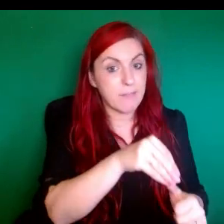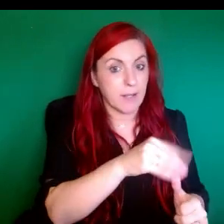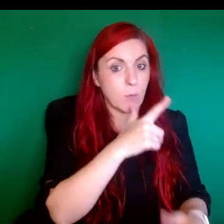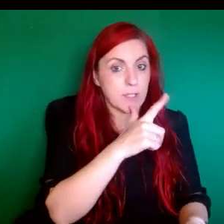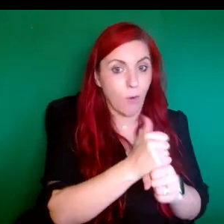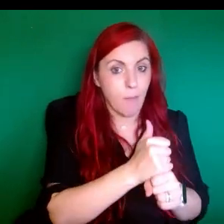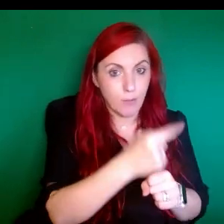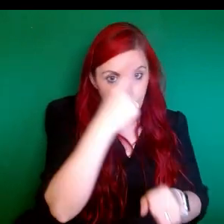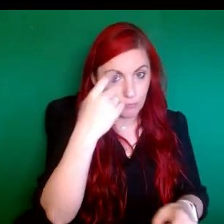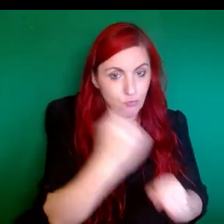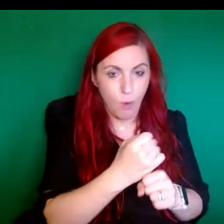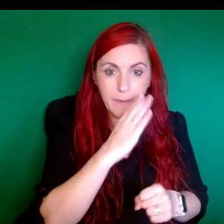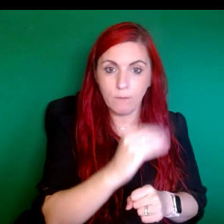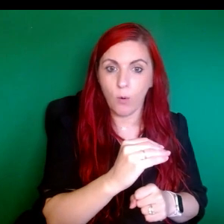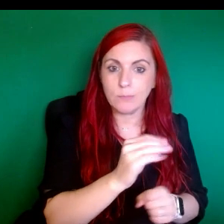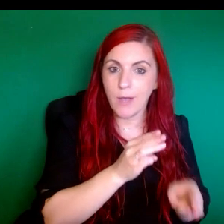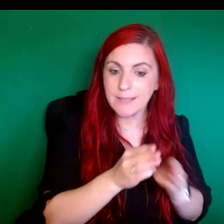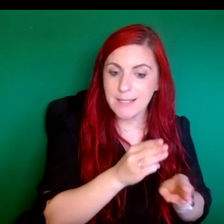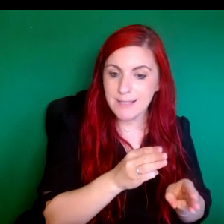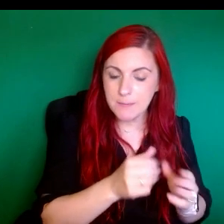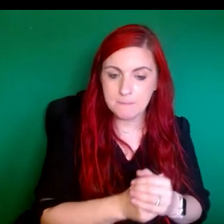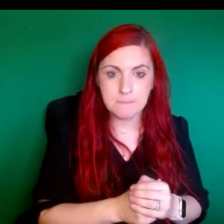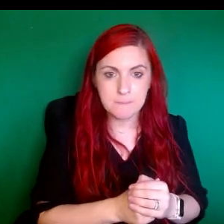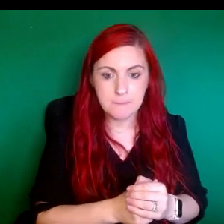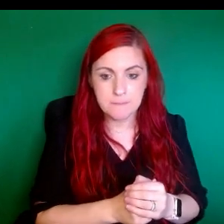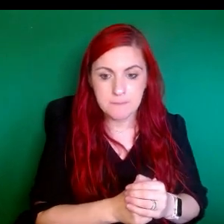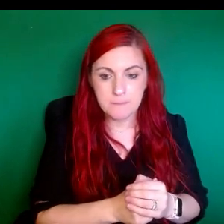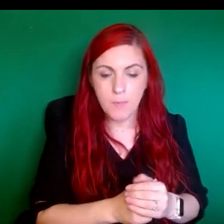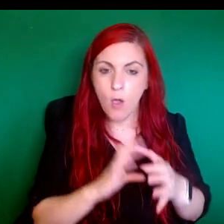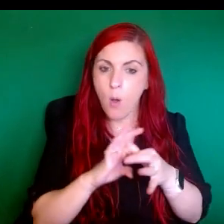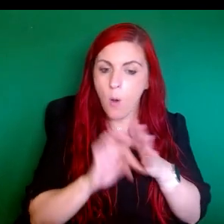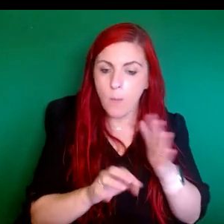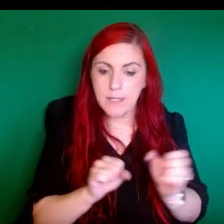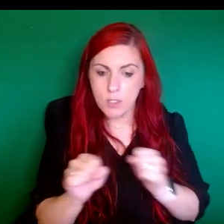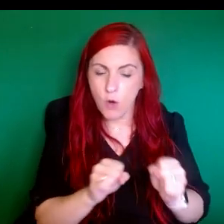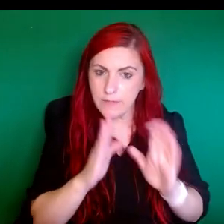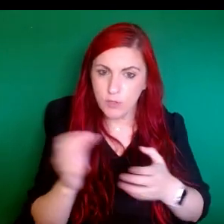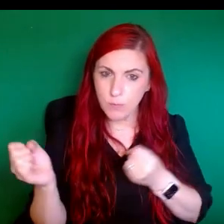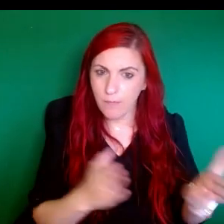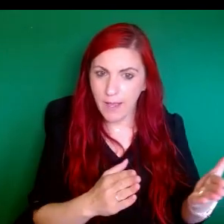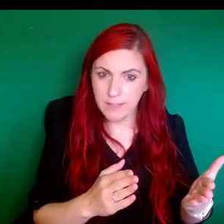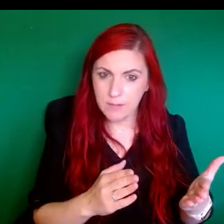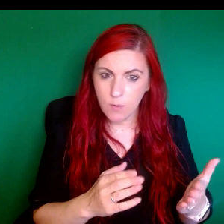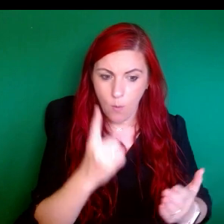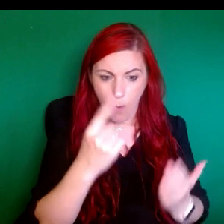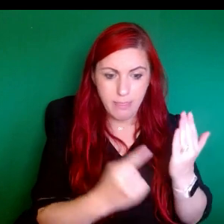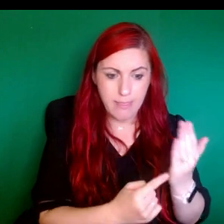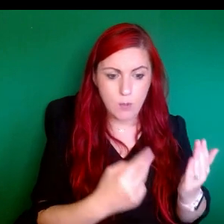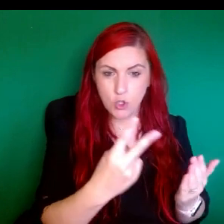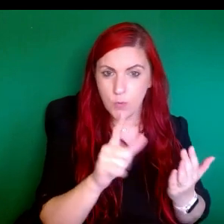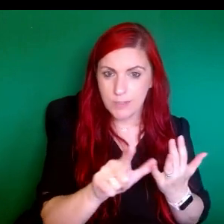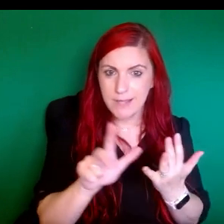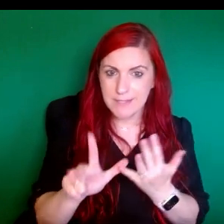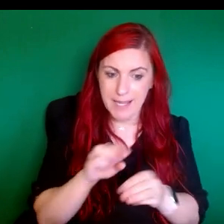Our homeless services provided 1,278 people with assistance and support during a deepening housing and